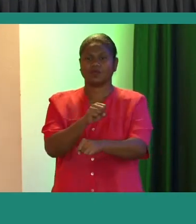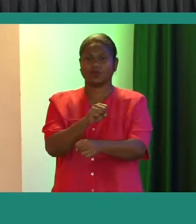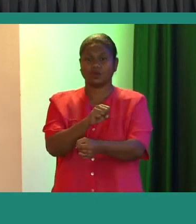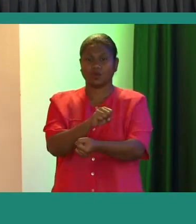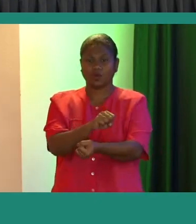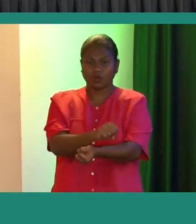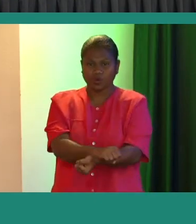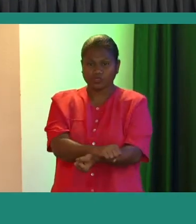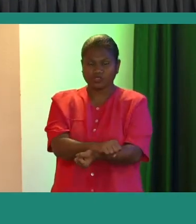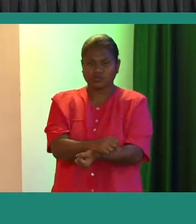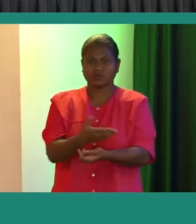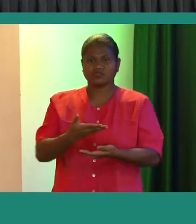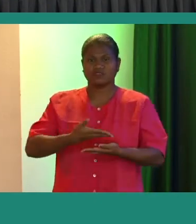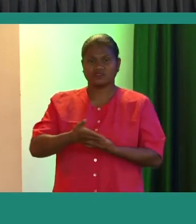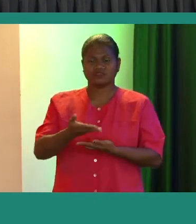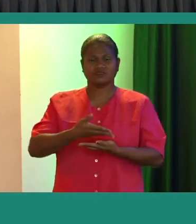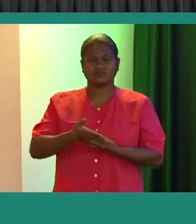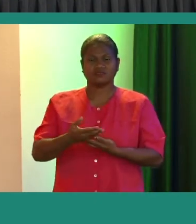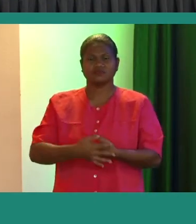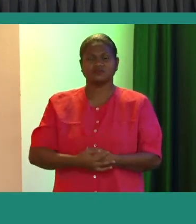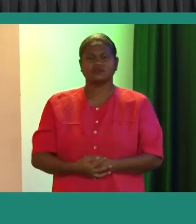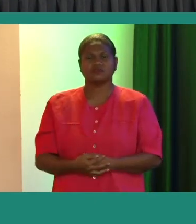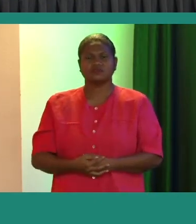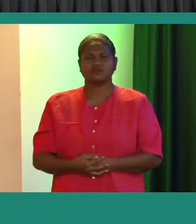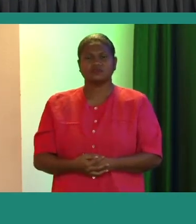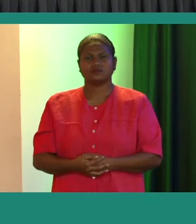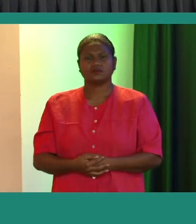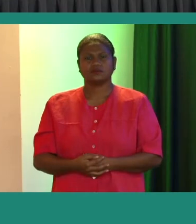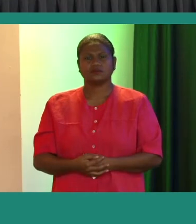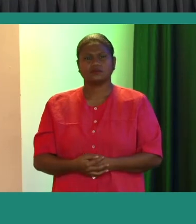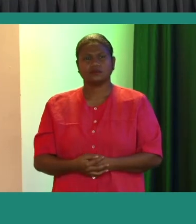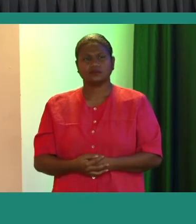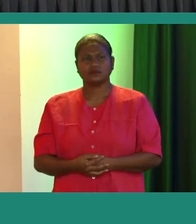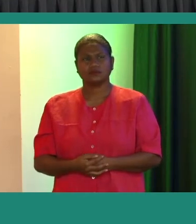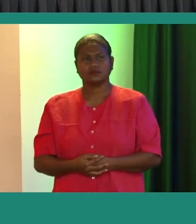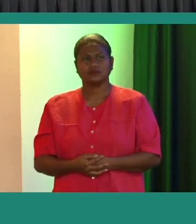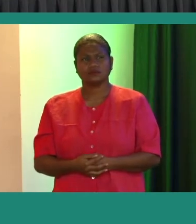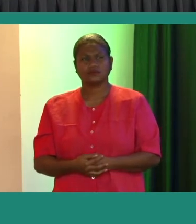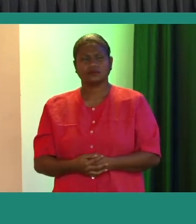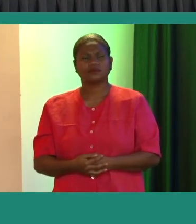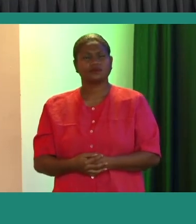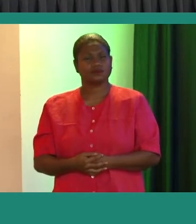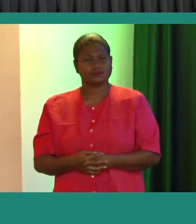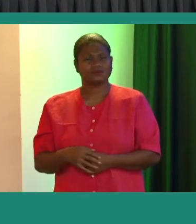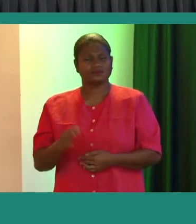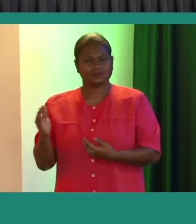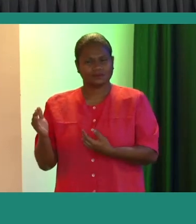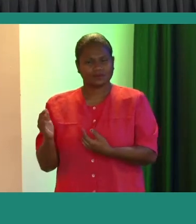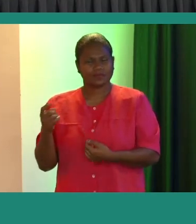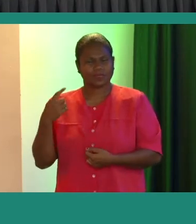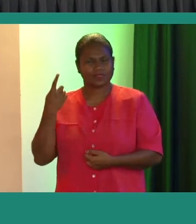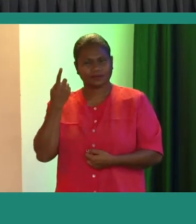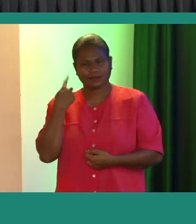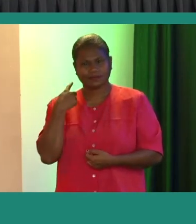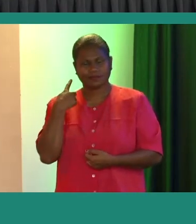the police, and just recently we're working closely with the